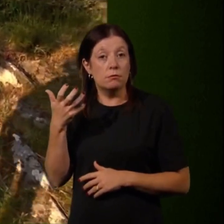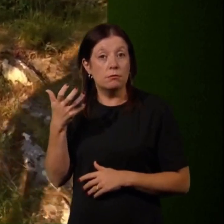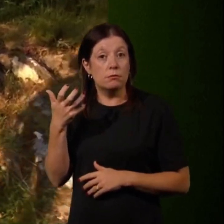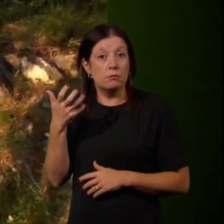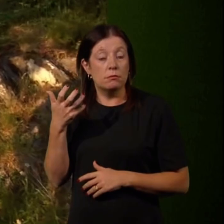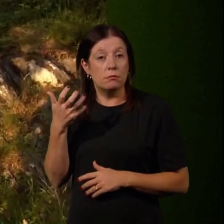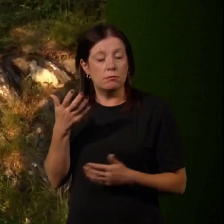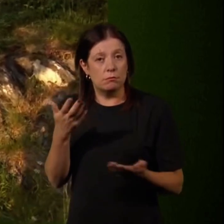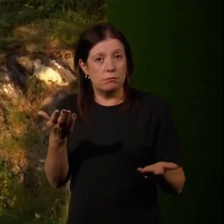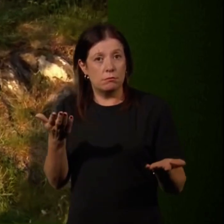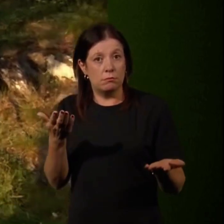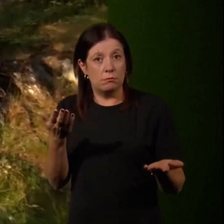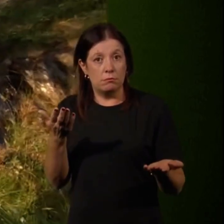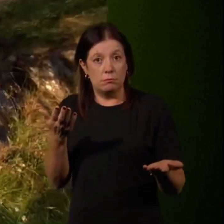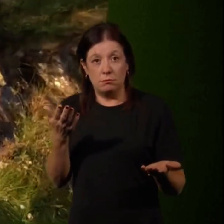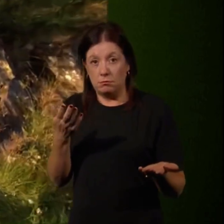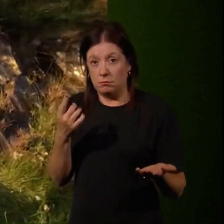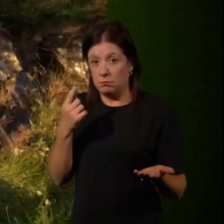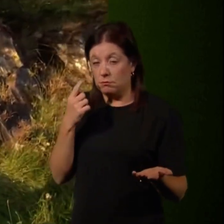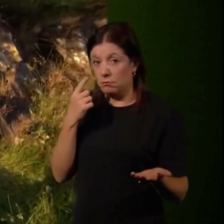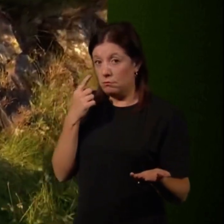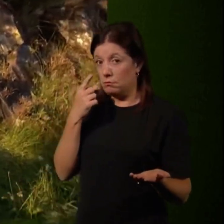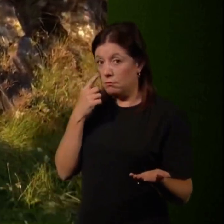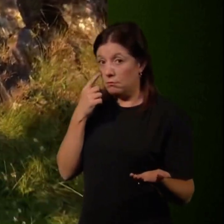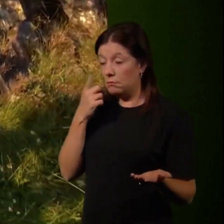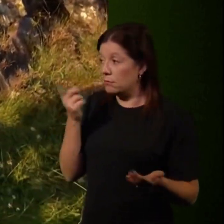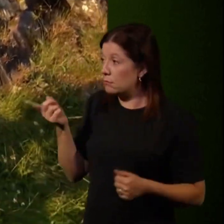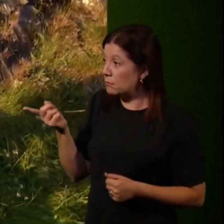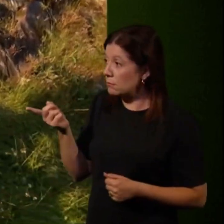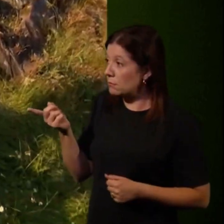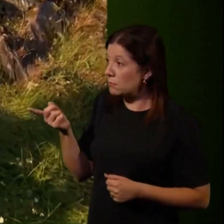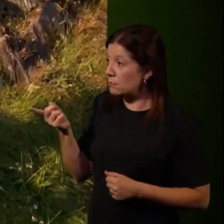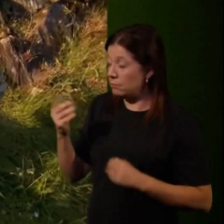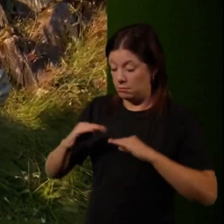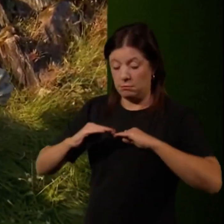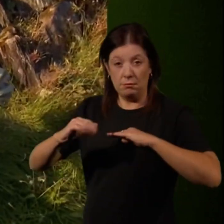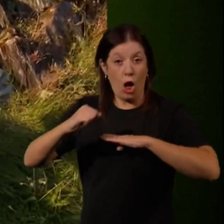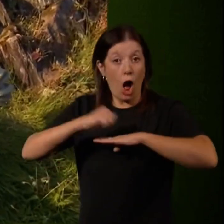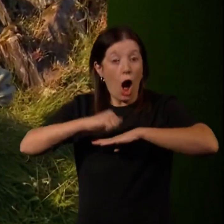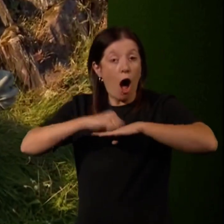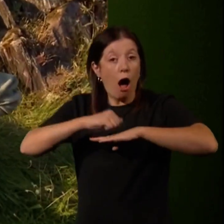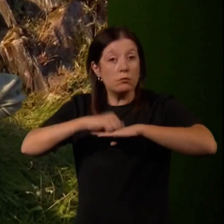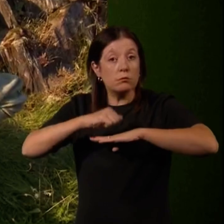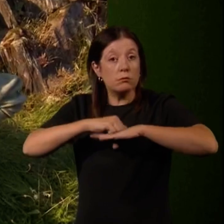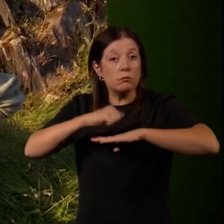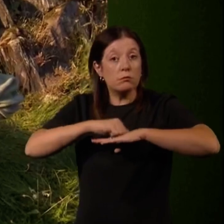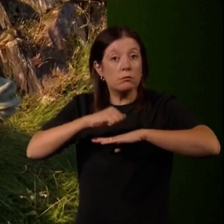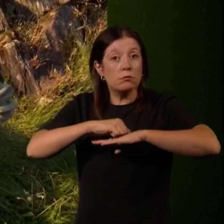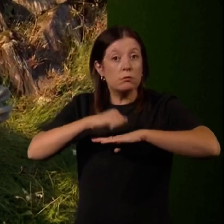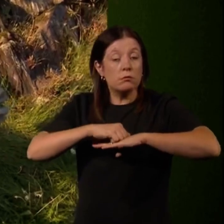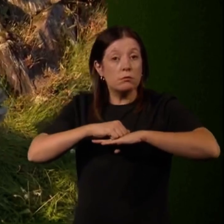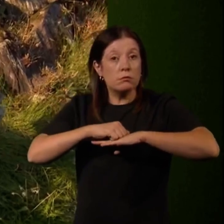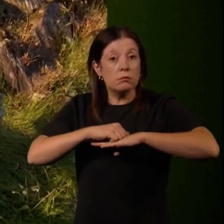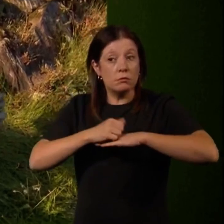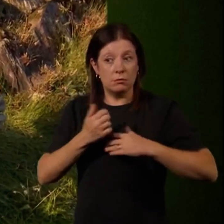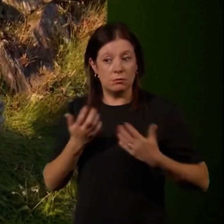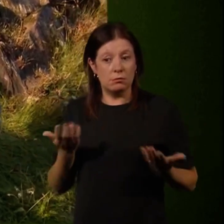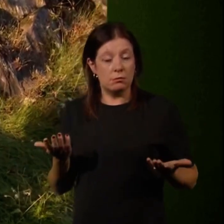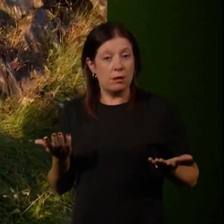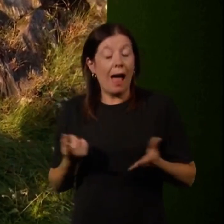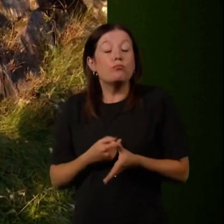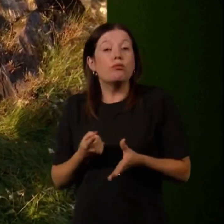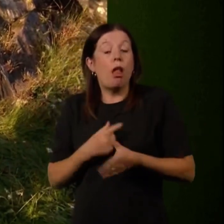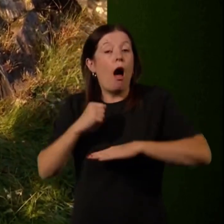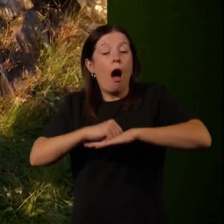that long if you compare it to last summer, but just listen to this. That ground is already getting really, really